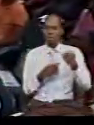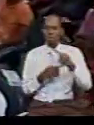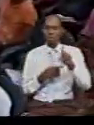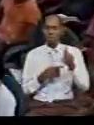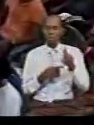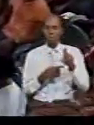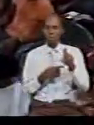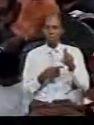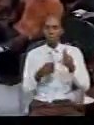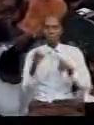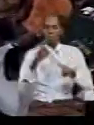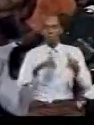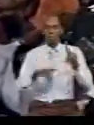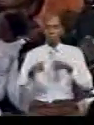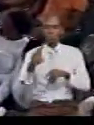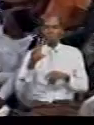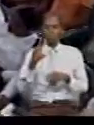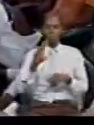I say no.